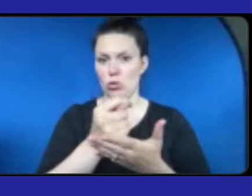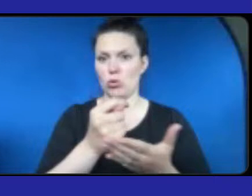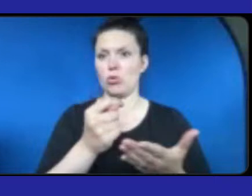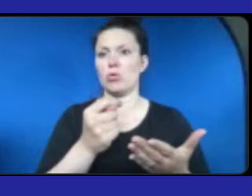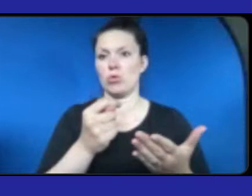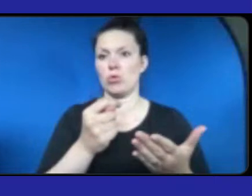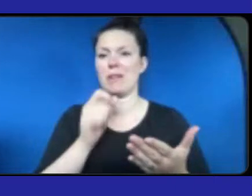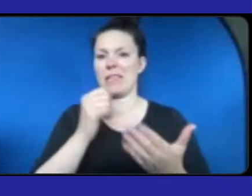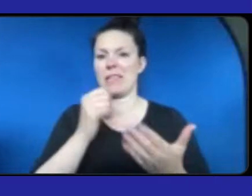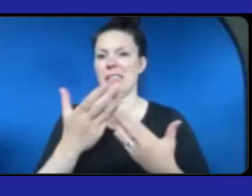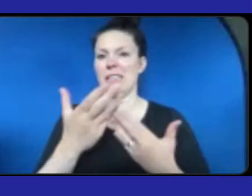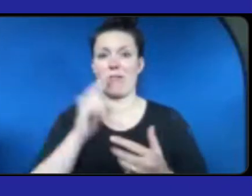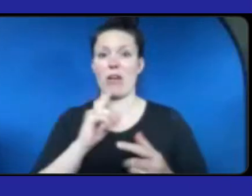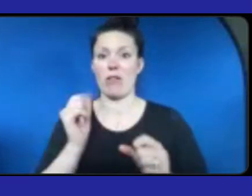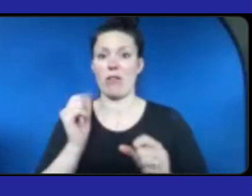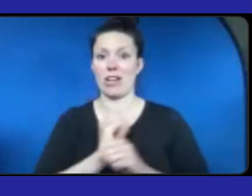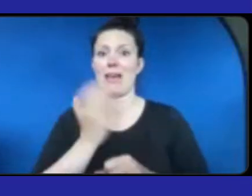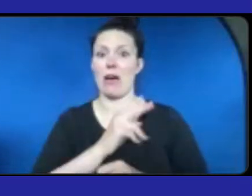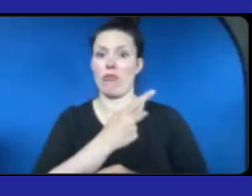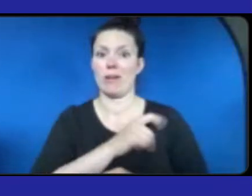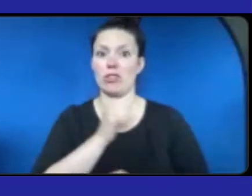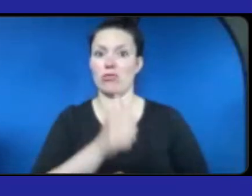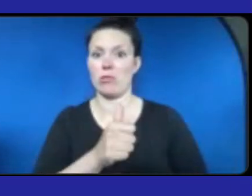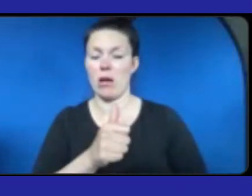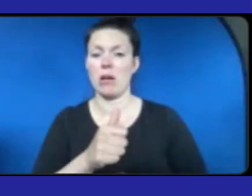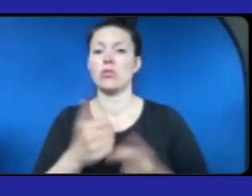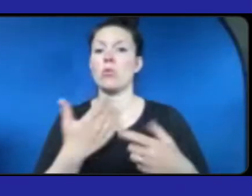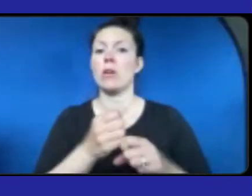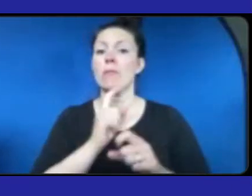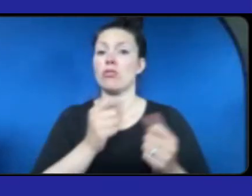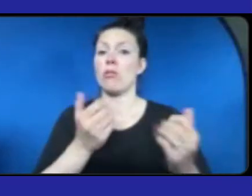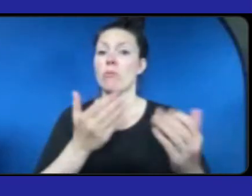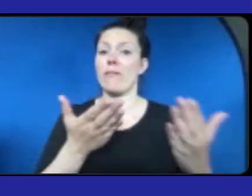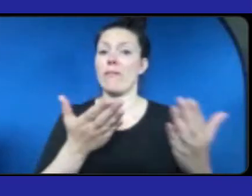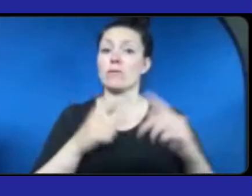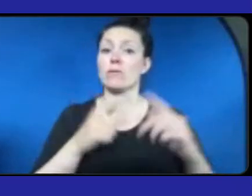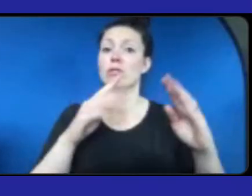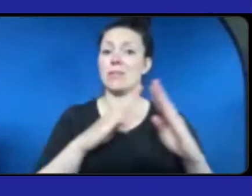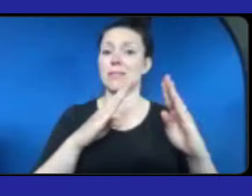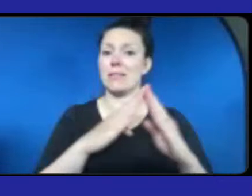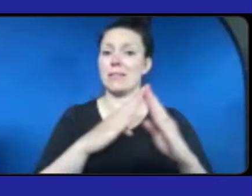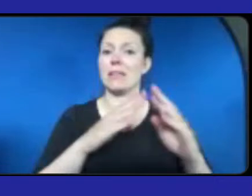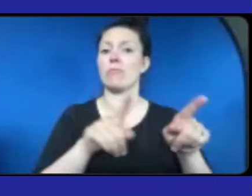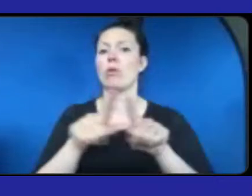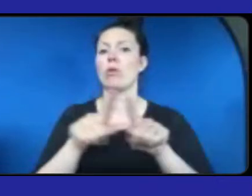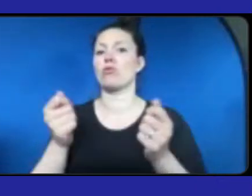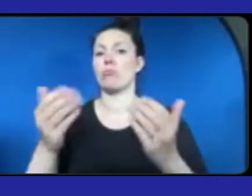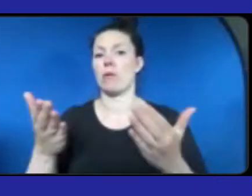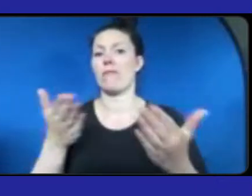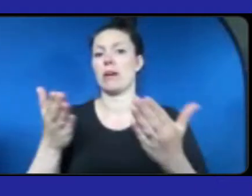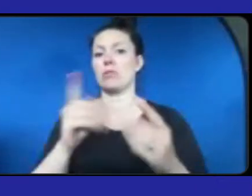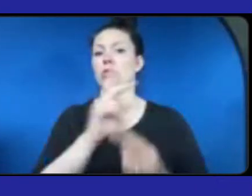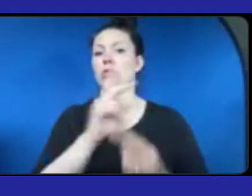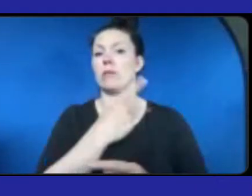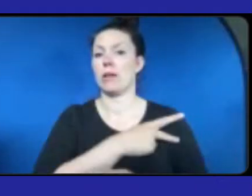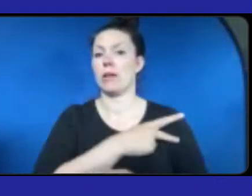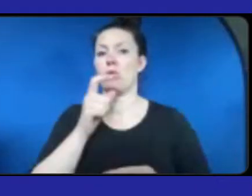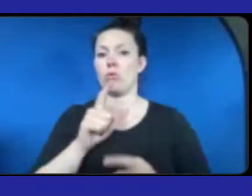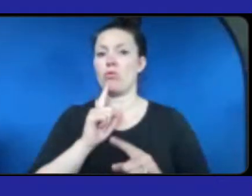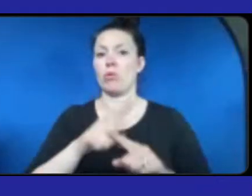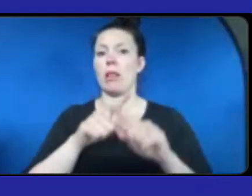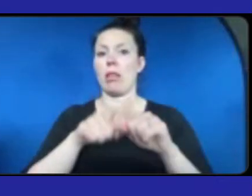patients. And so we want to make sure while we're providing the service to the city that we are also providing it to patients who rely on us most